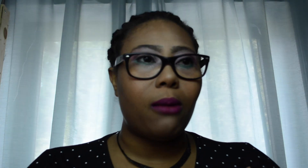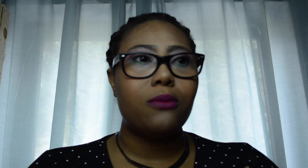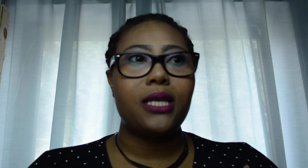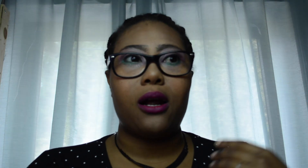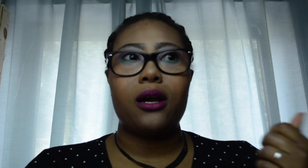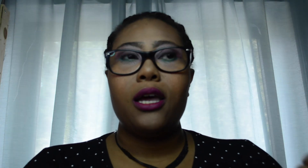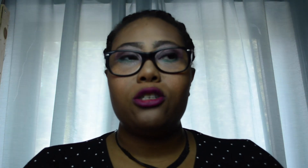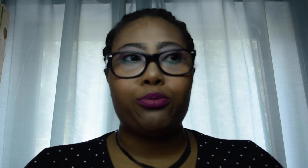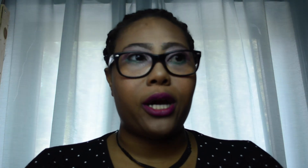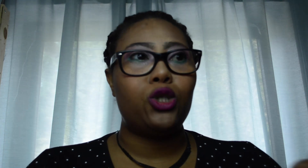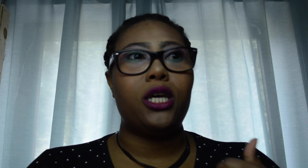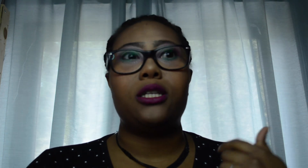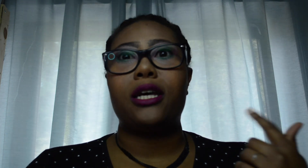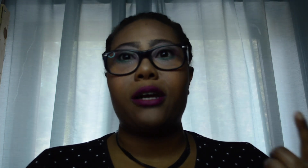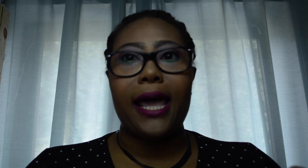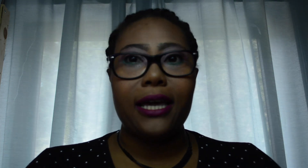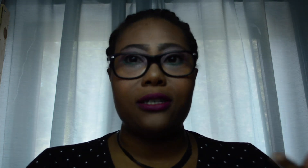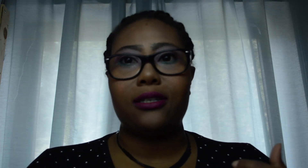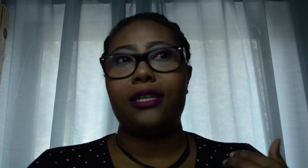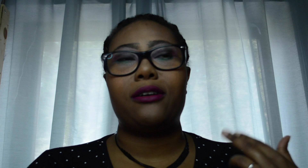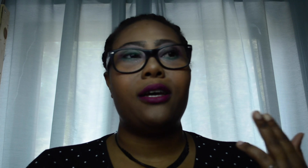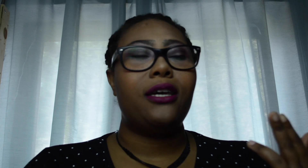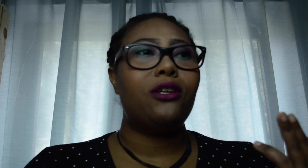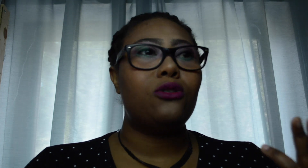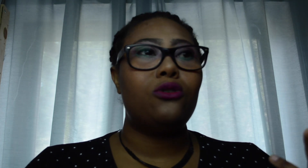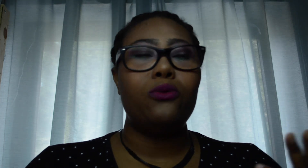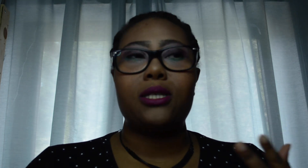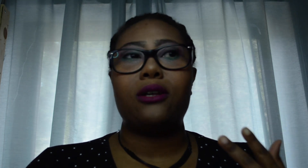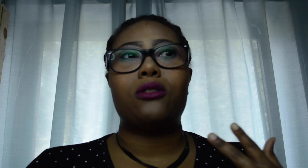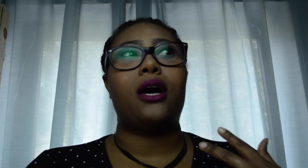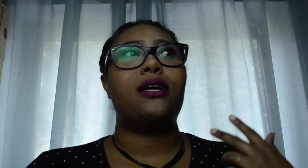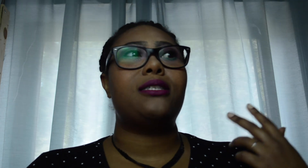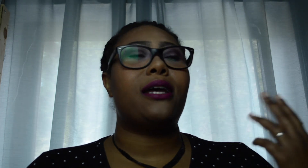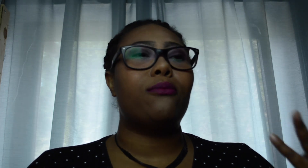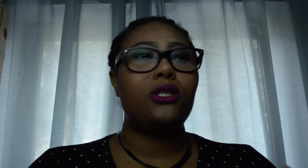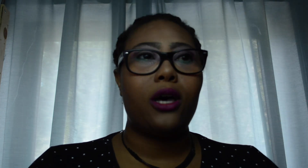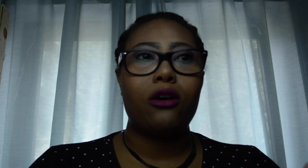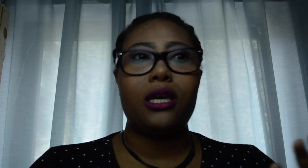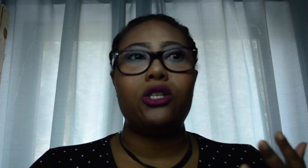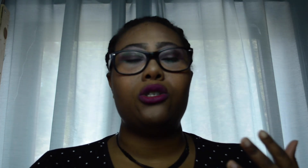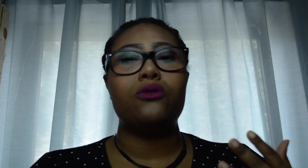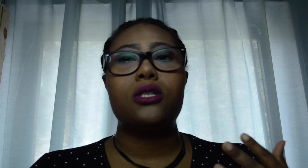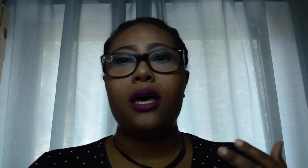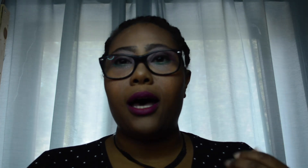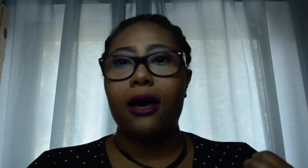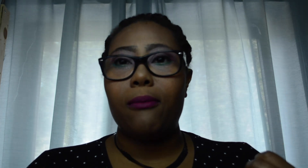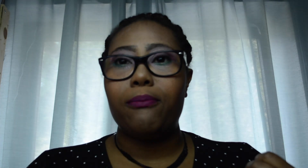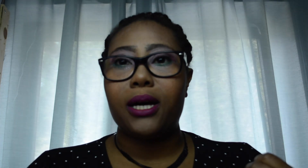real problems that are depression, that are anger, that are, you know, suicidal thoughts, that are mental health